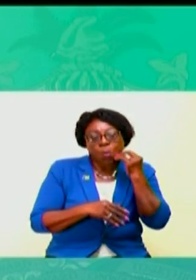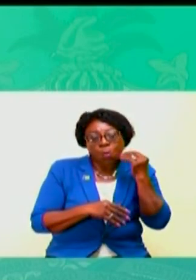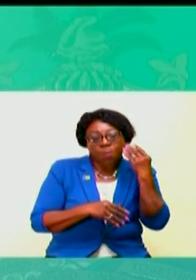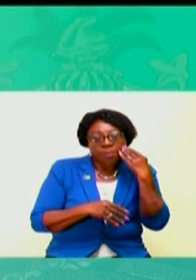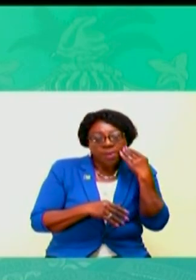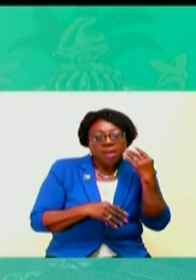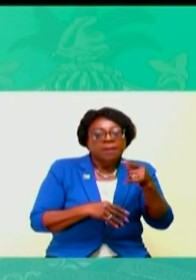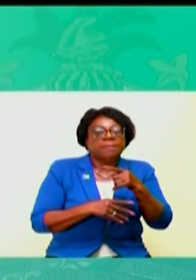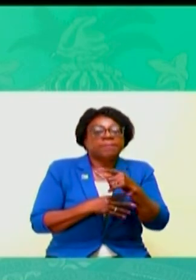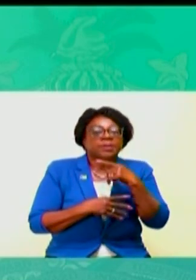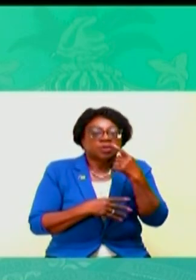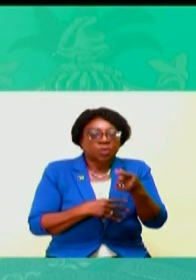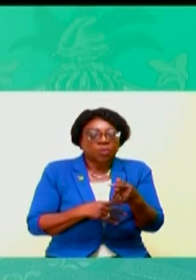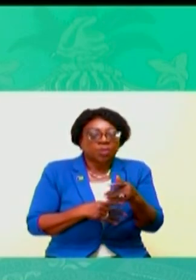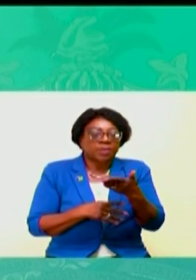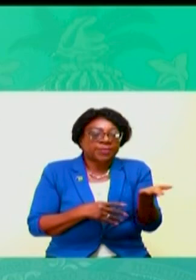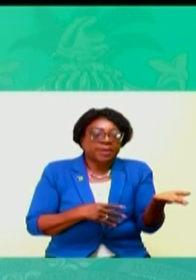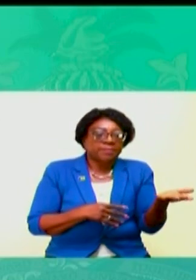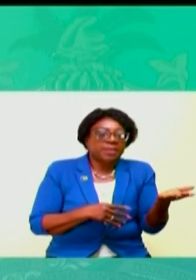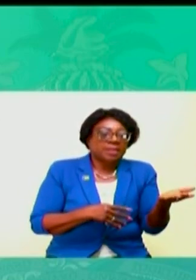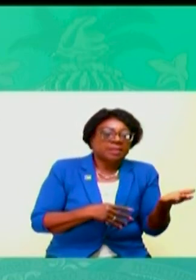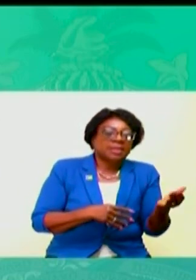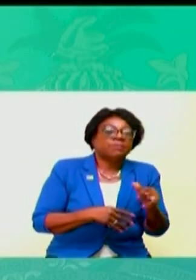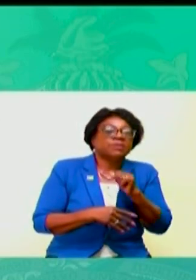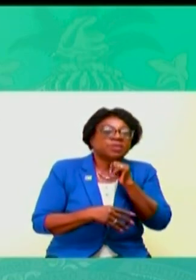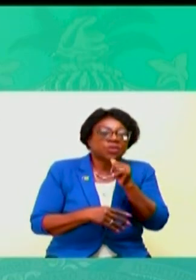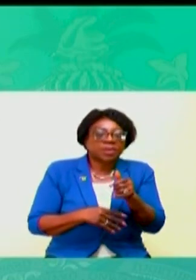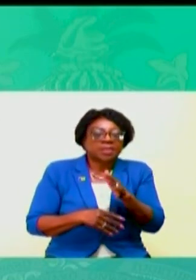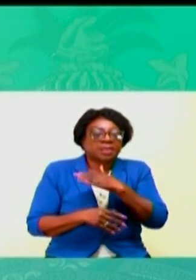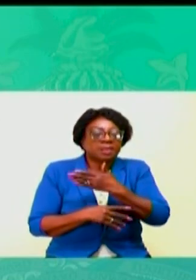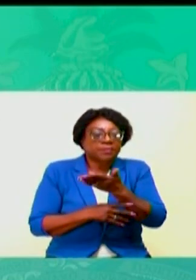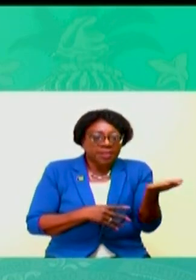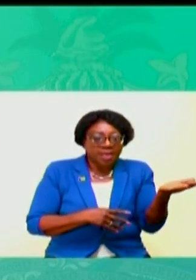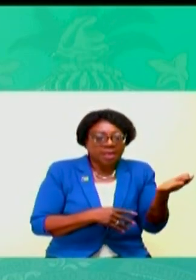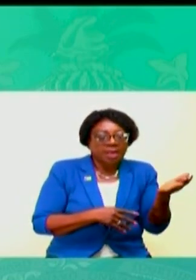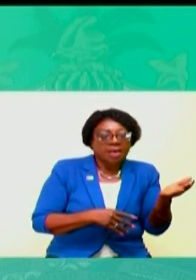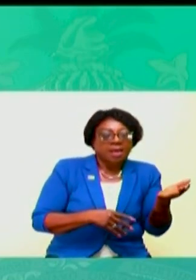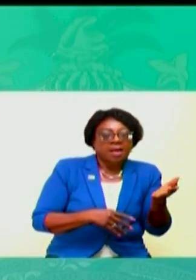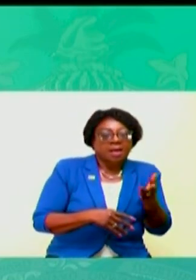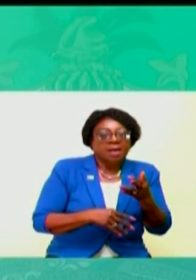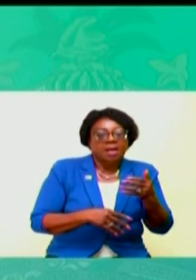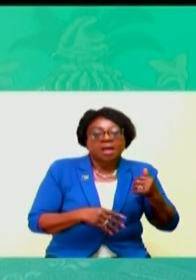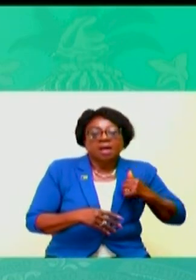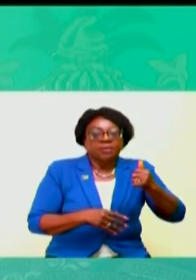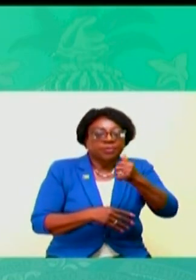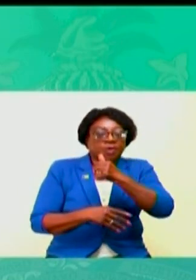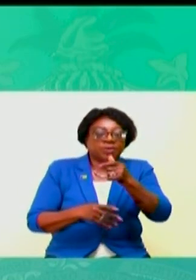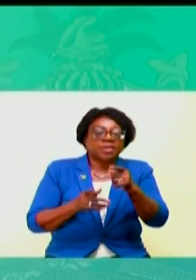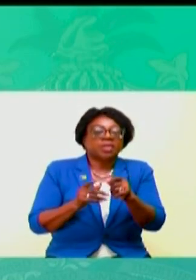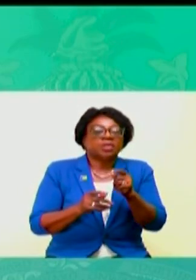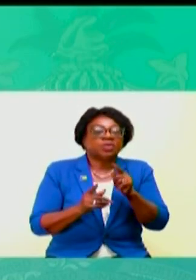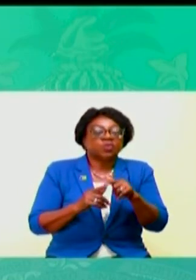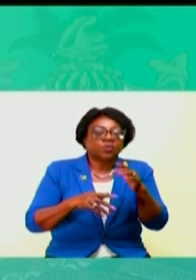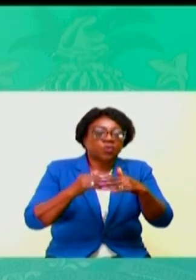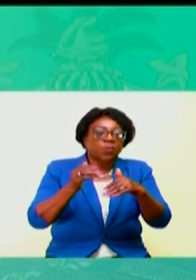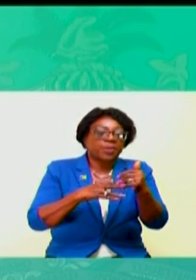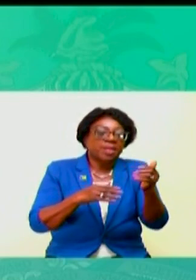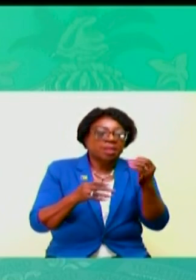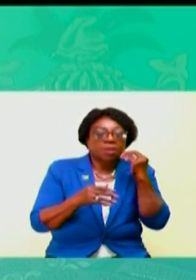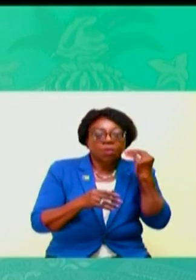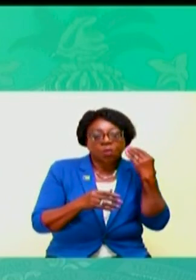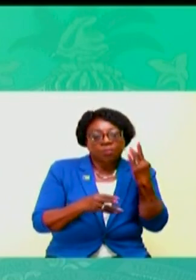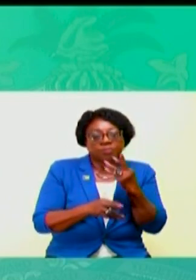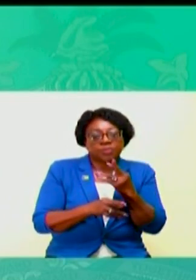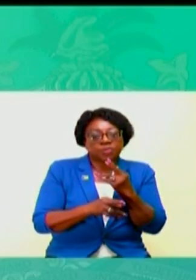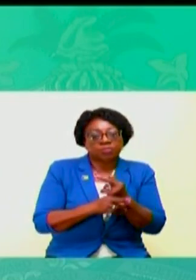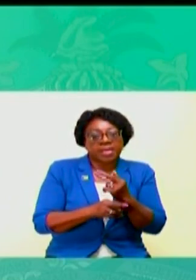competent authority's policy to build any homes, the Department of Housing, under this PLP administration, led by